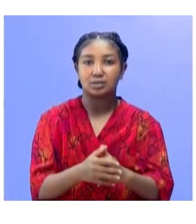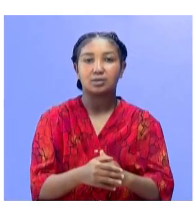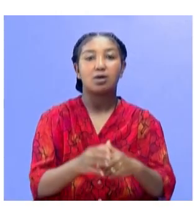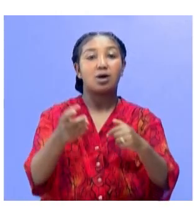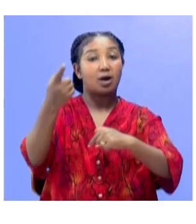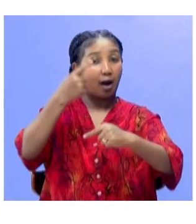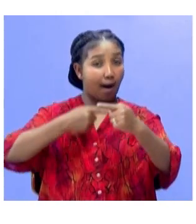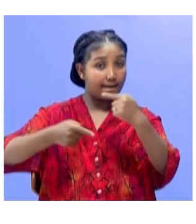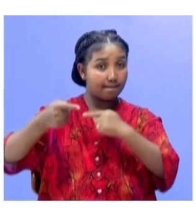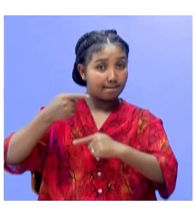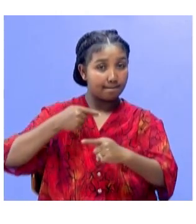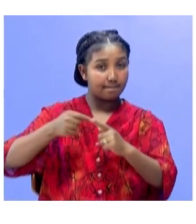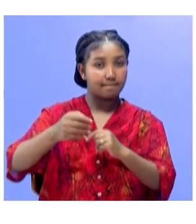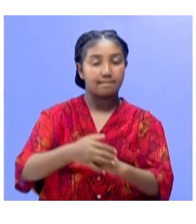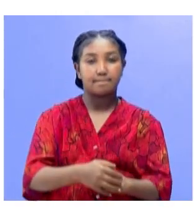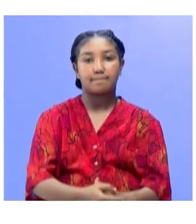come